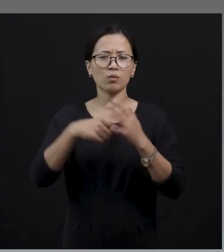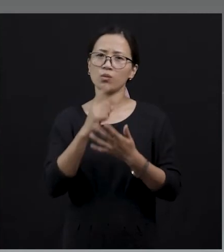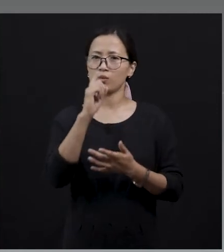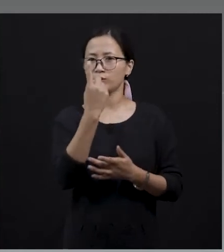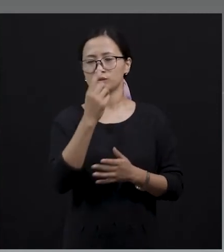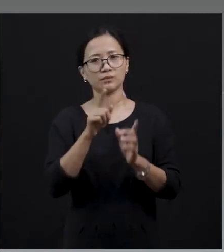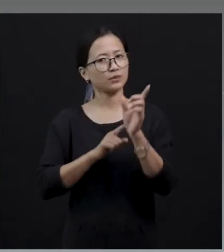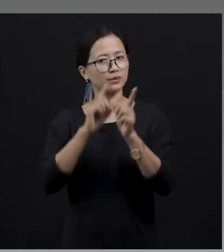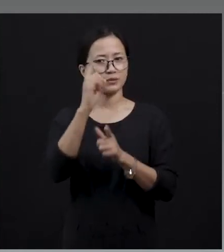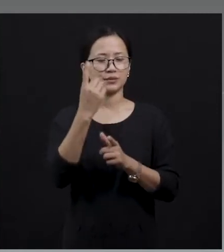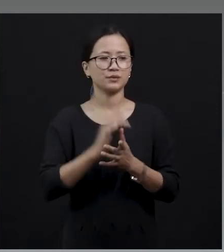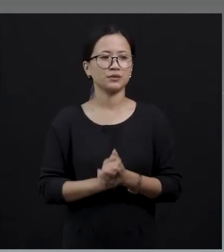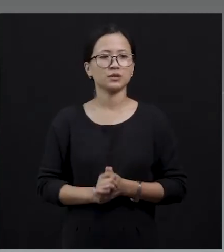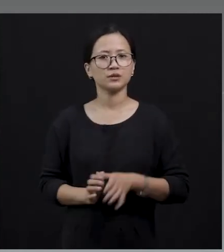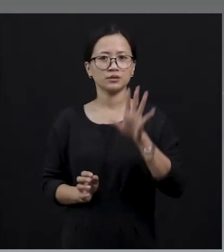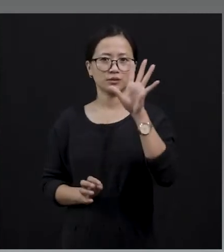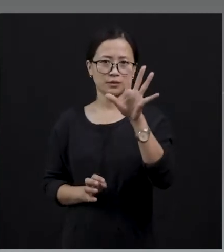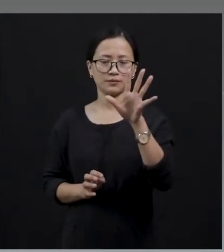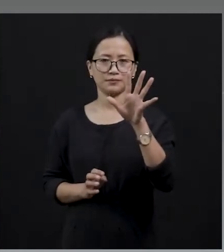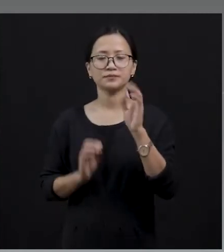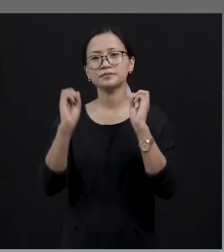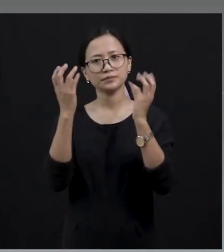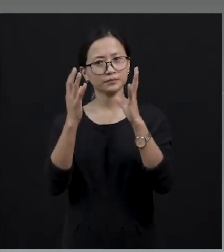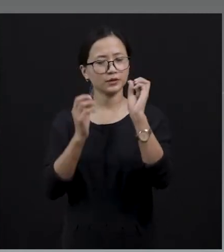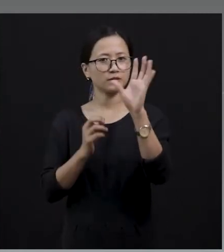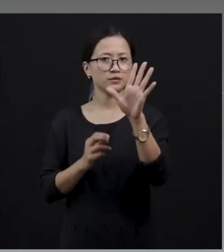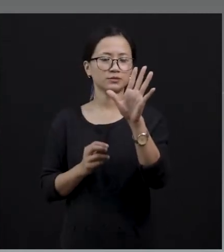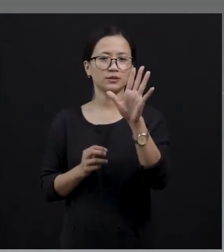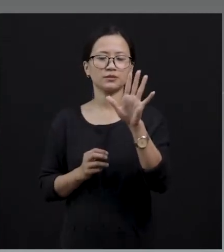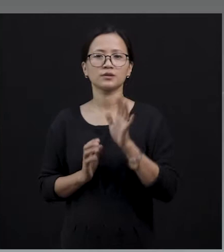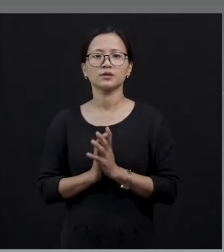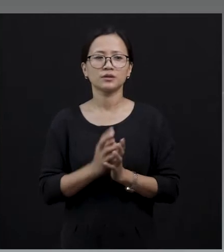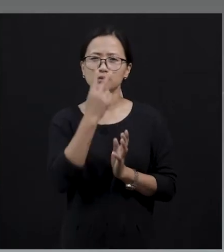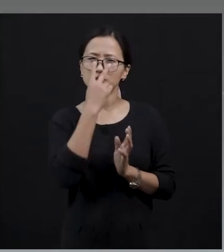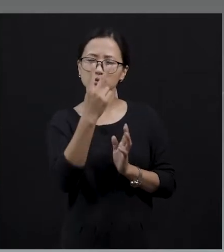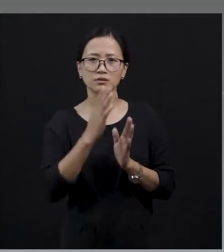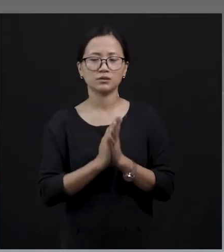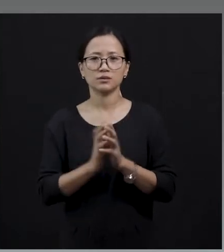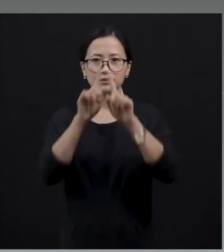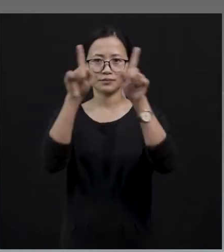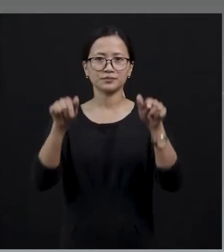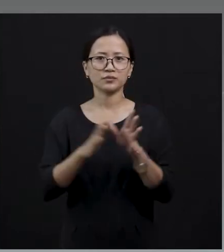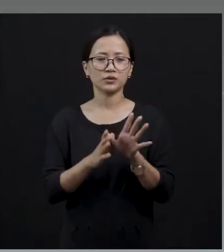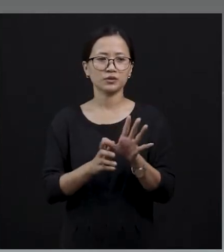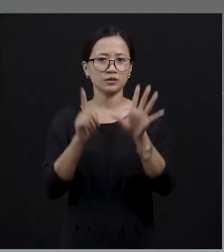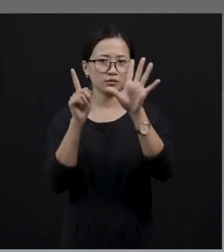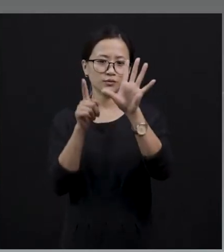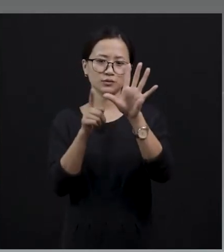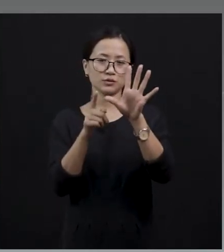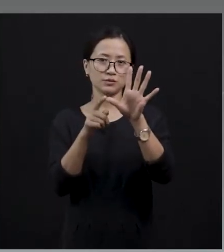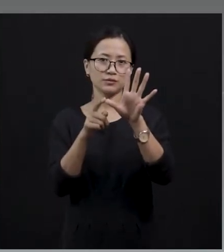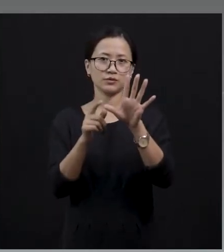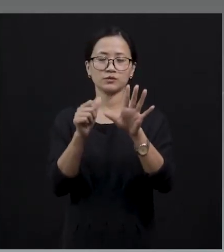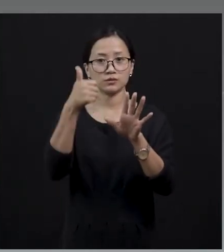by one. This is your hand span. For the hand span, you will notice that we are taking the measurement from the tip of